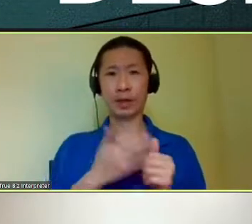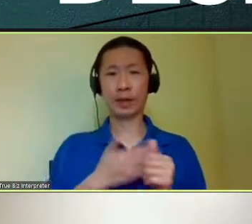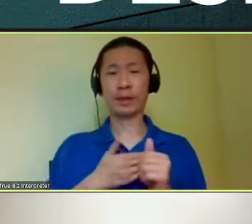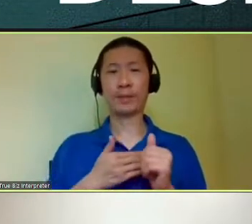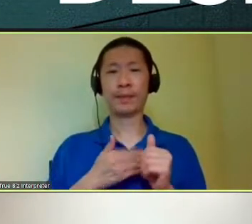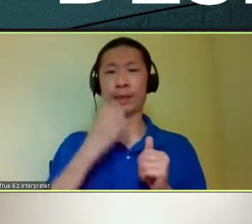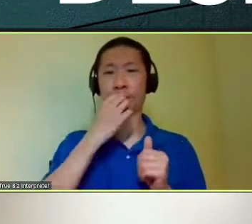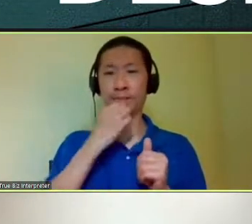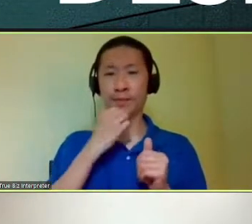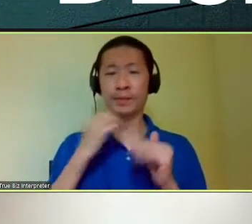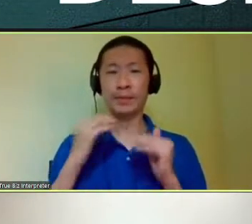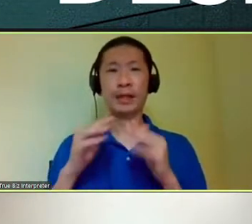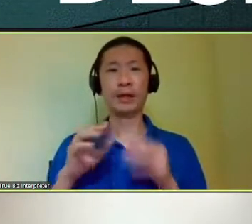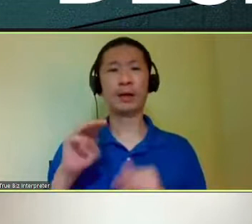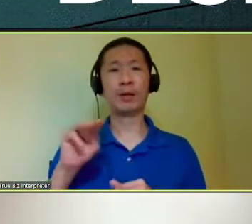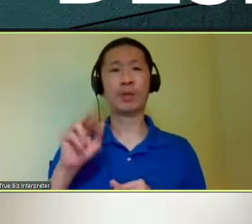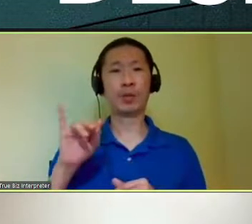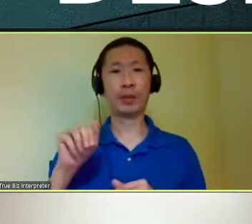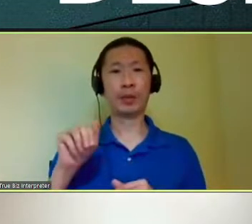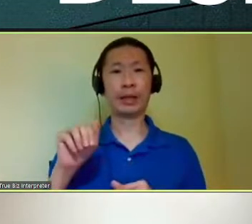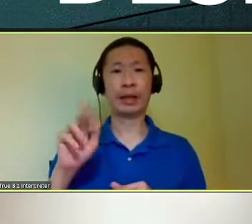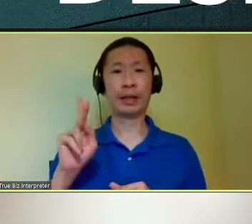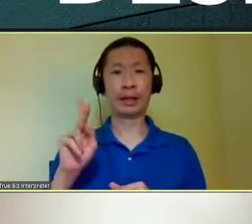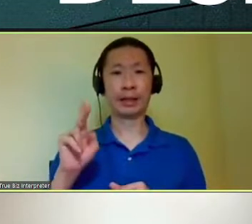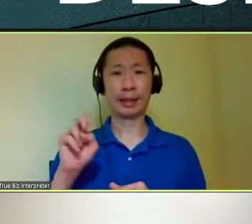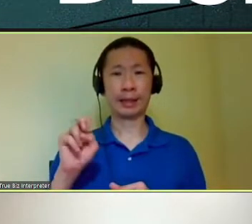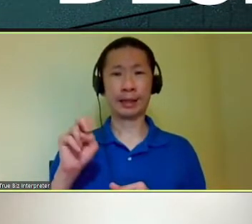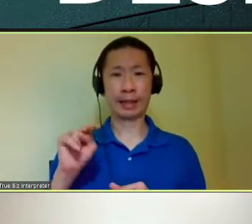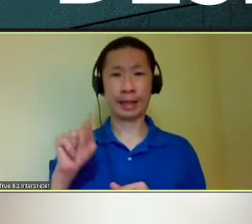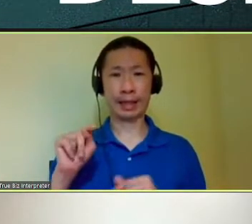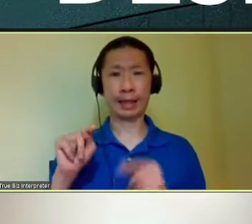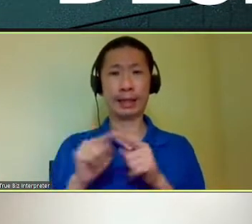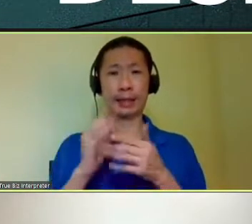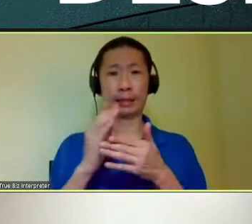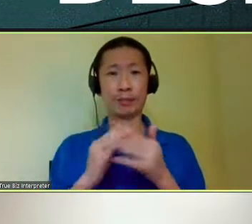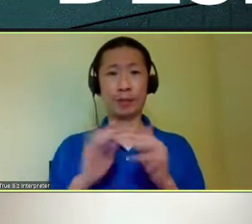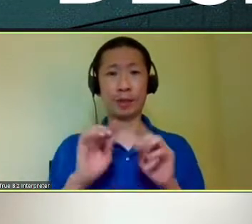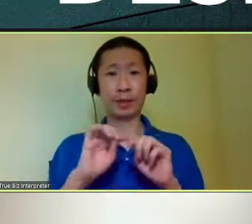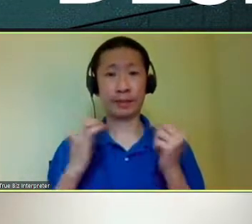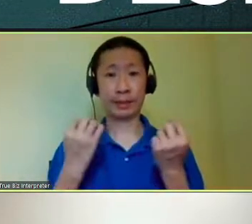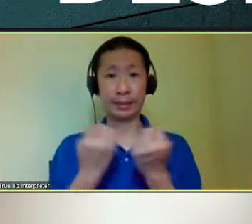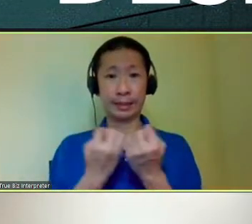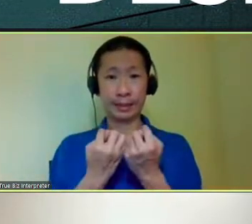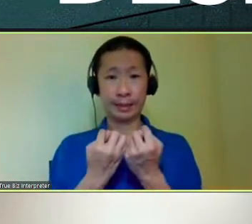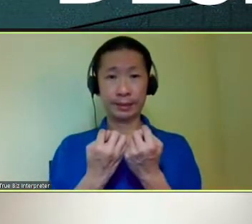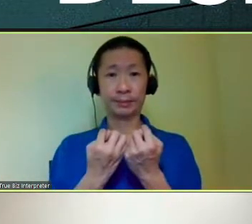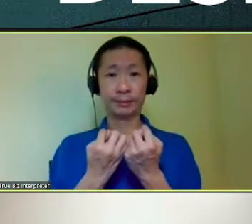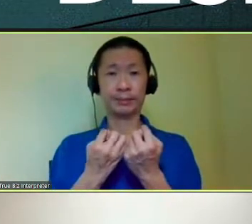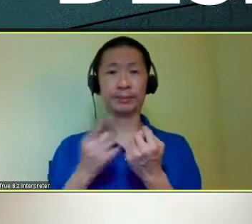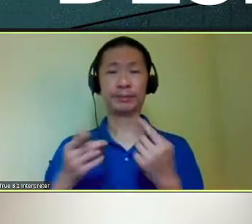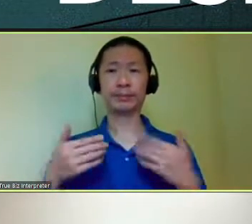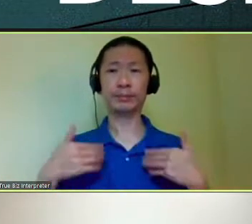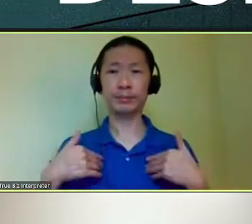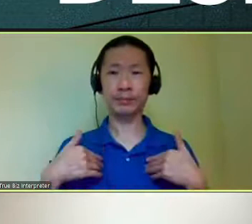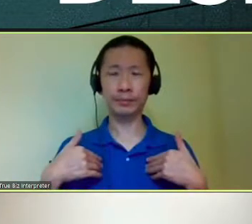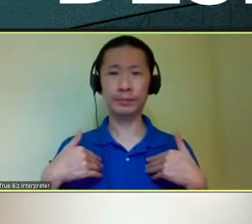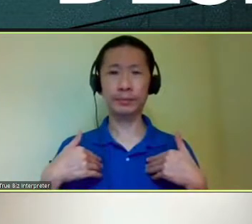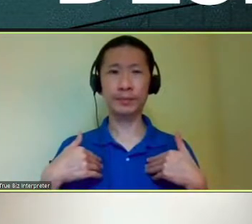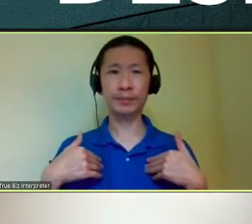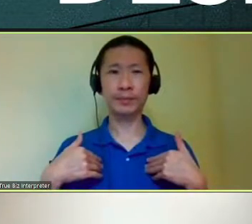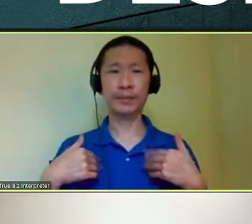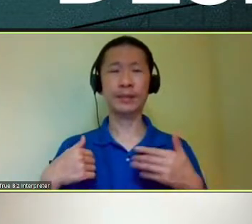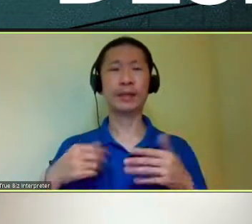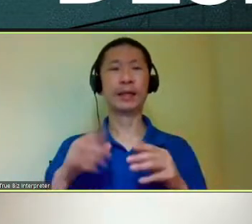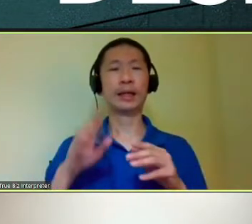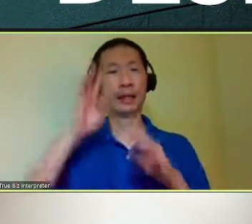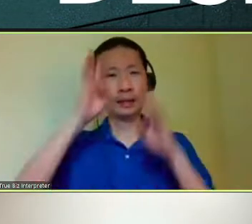Marika Kent, as a part of the team has a Devising Within a Democracy series,